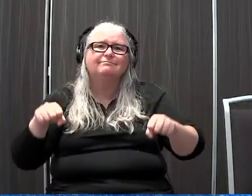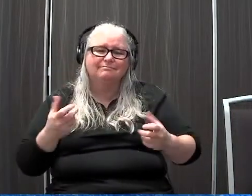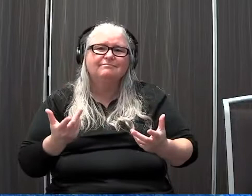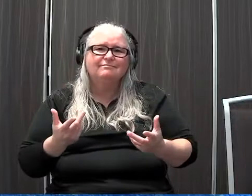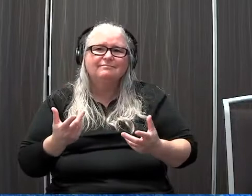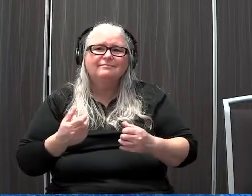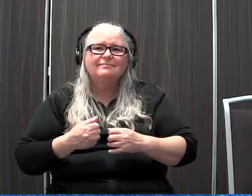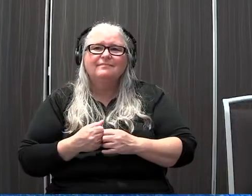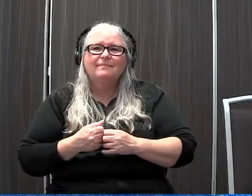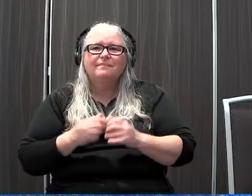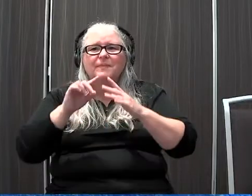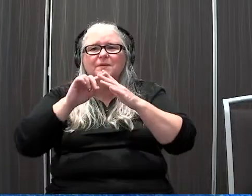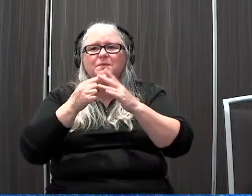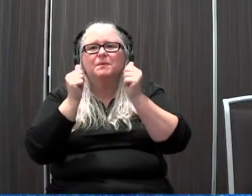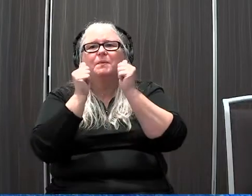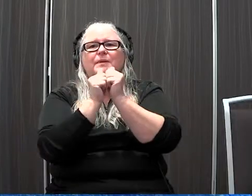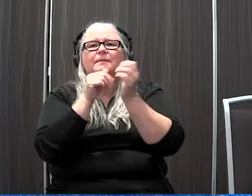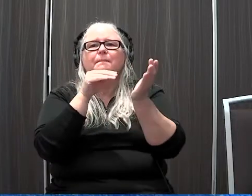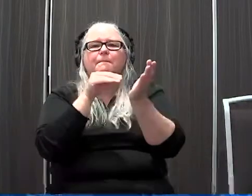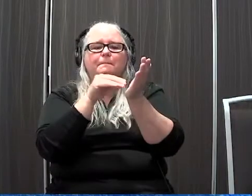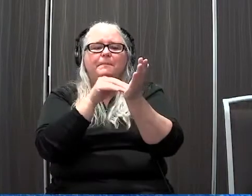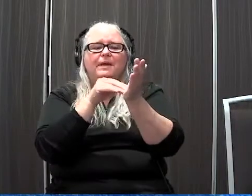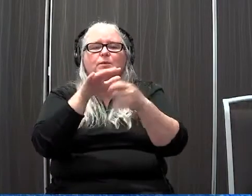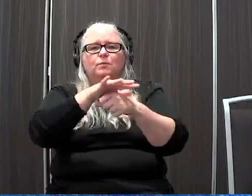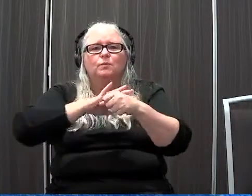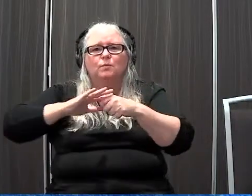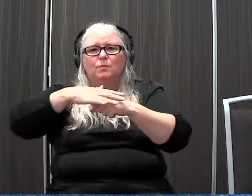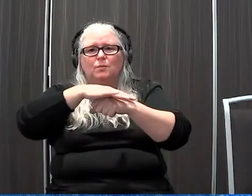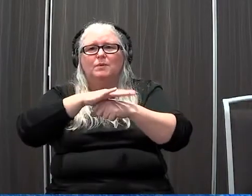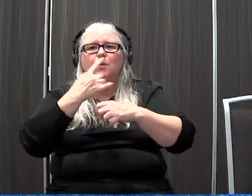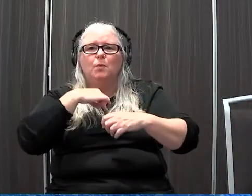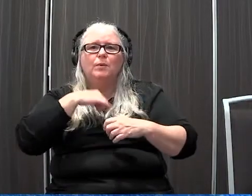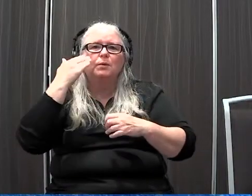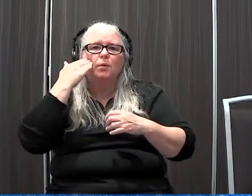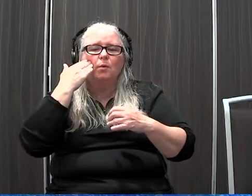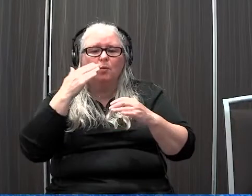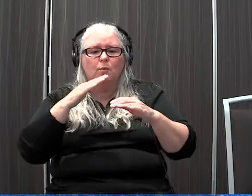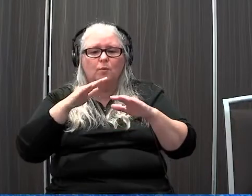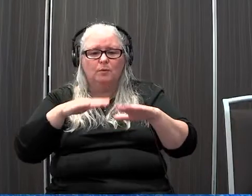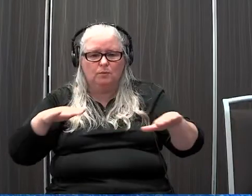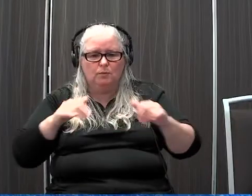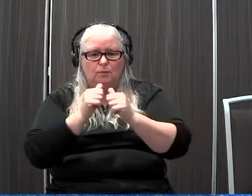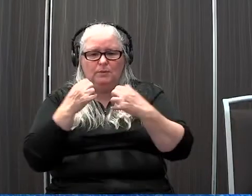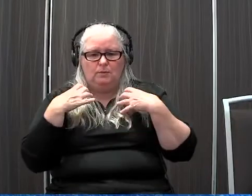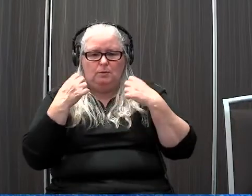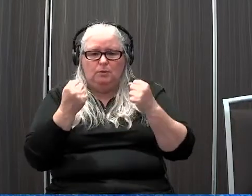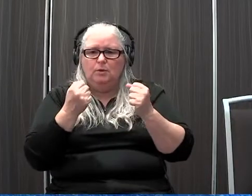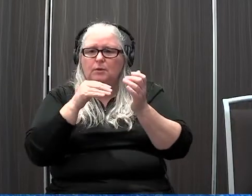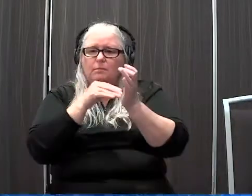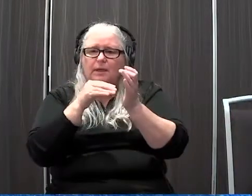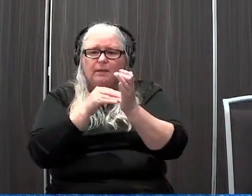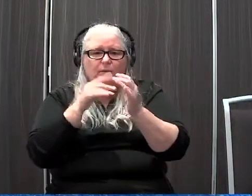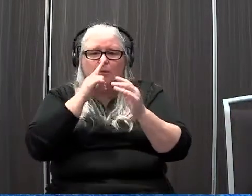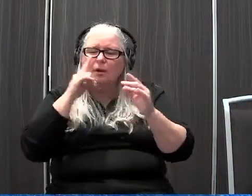So starting off with the medical domain. We know that individuals with charge are extremely medically complex and